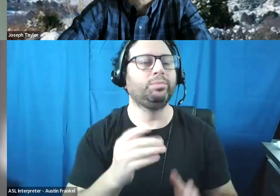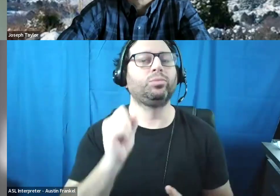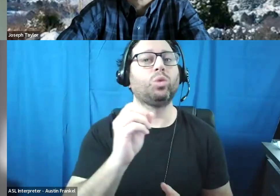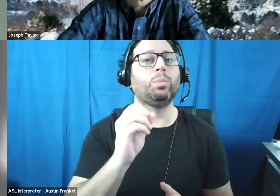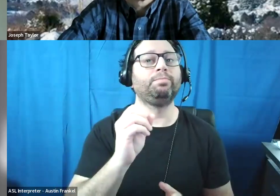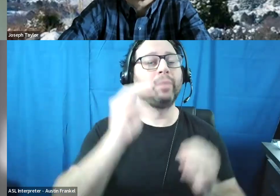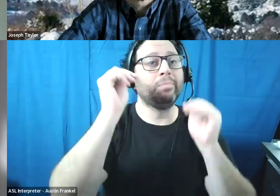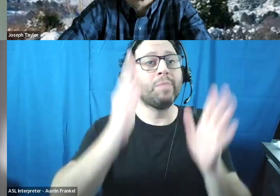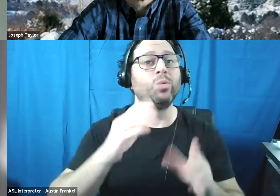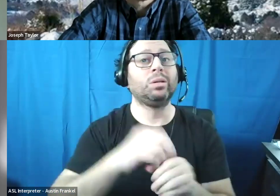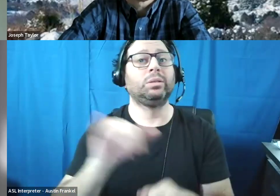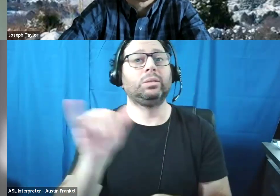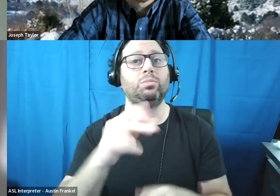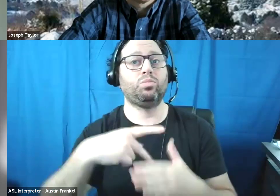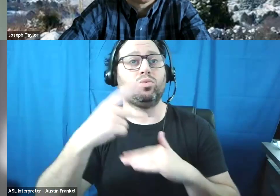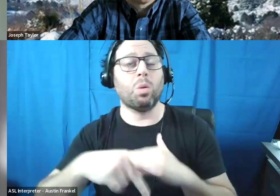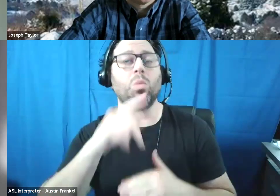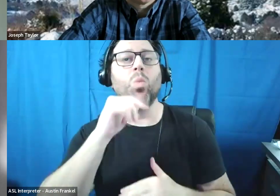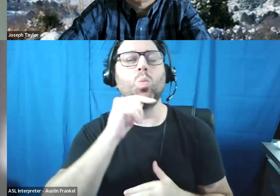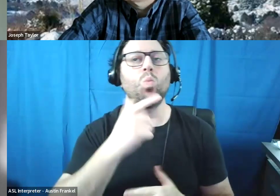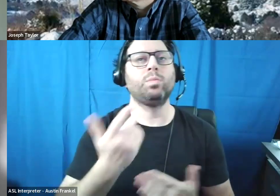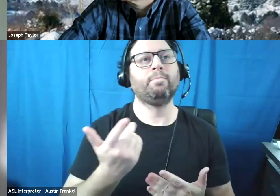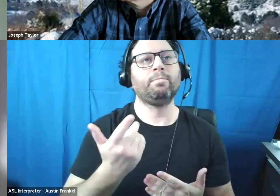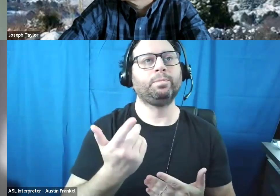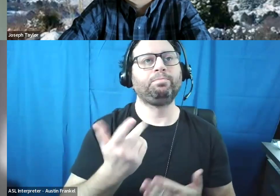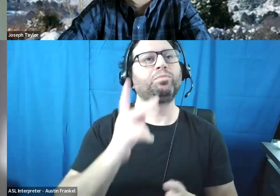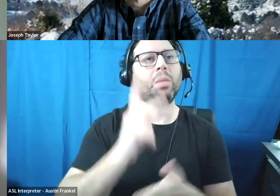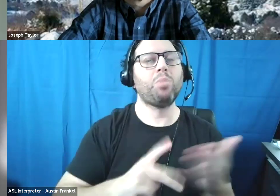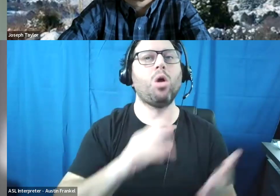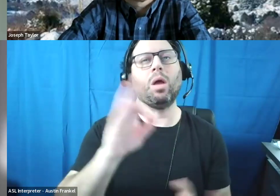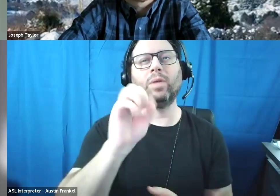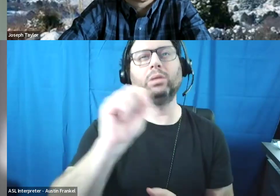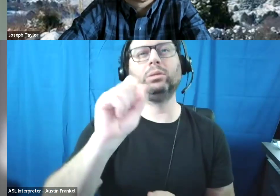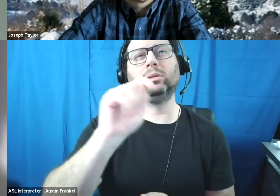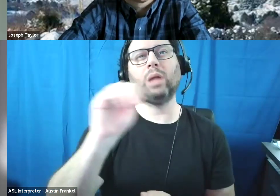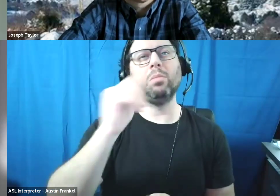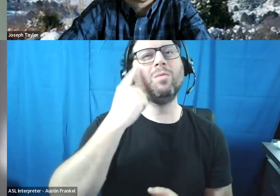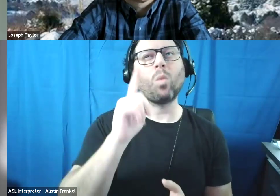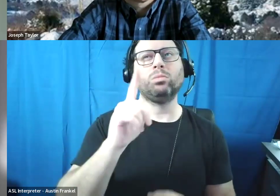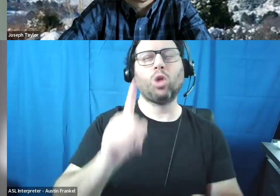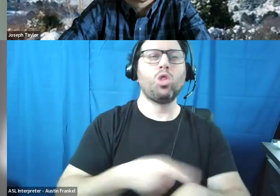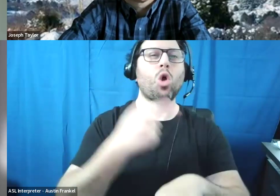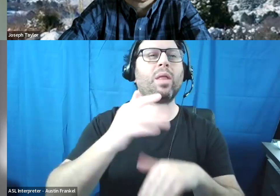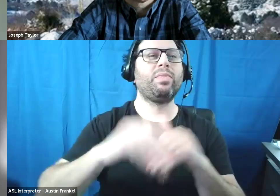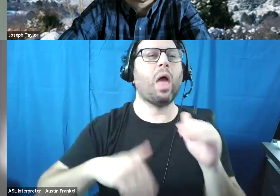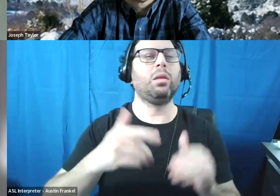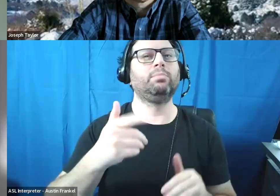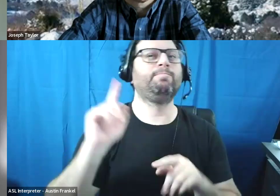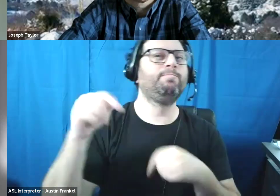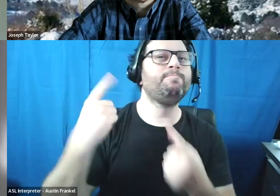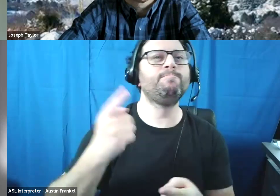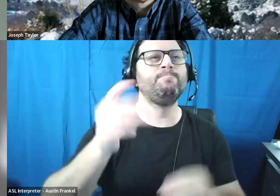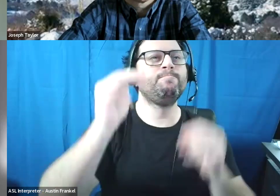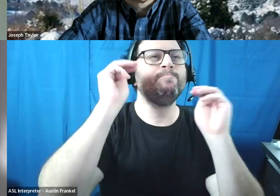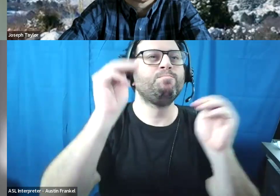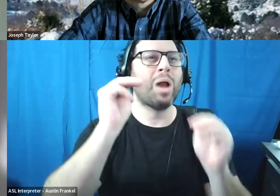mentors in the same program who have been part of S-STEM for longer than they have,